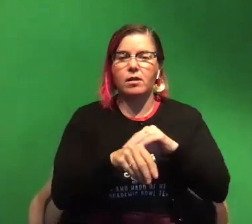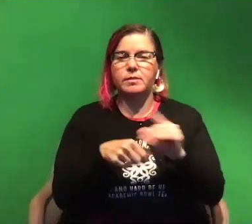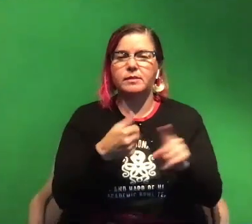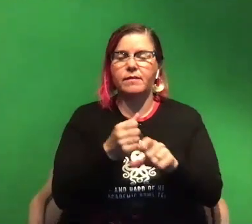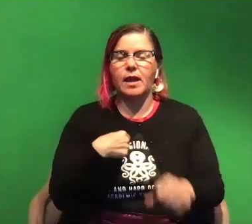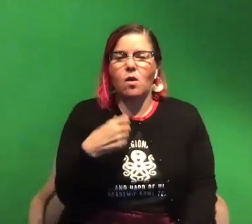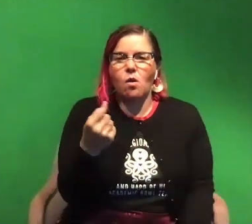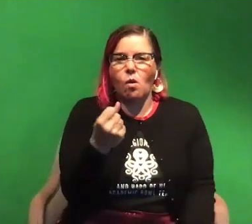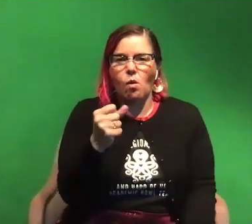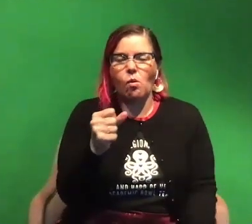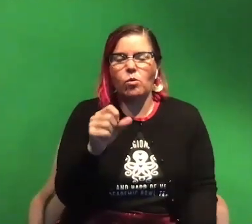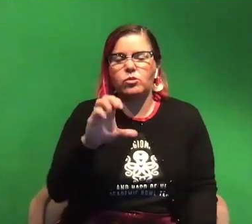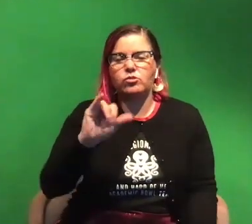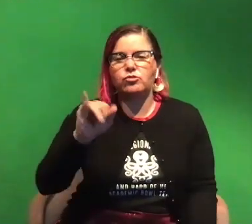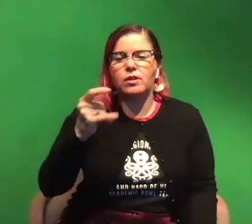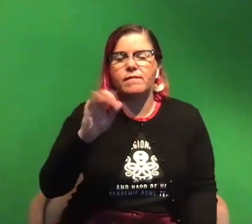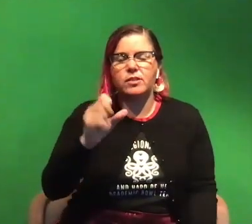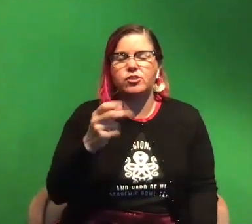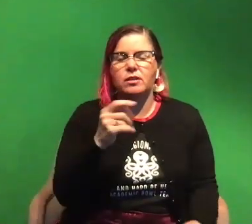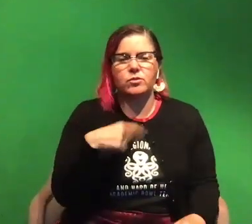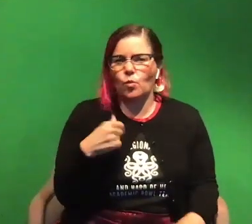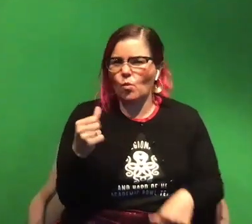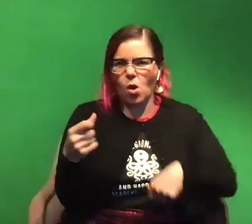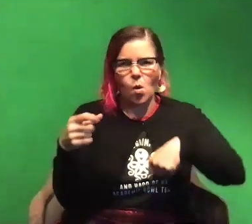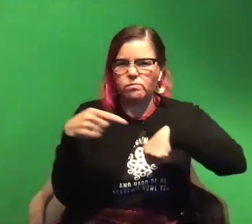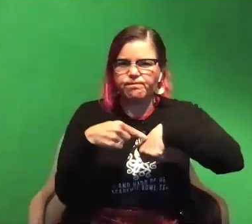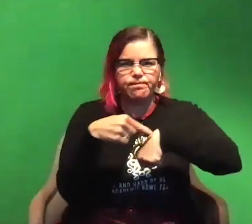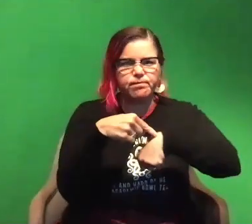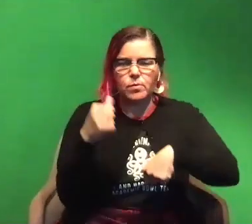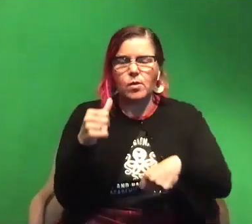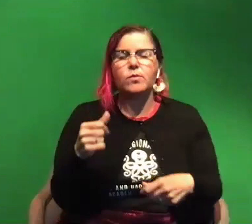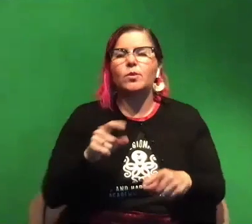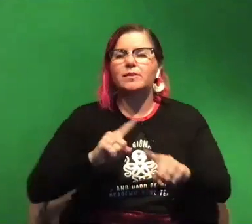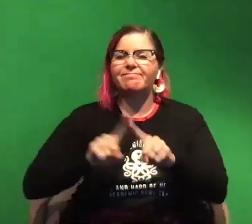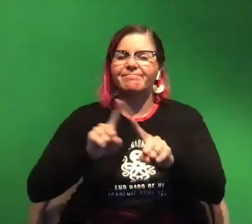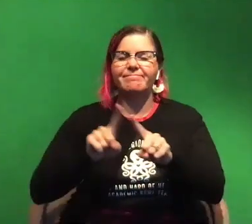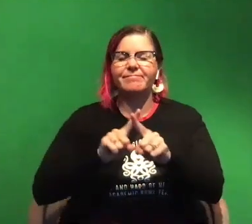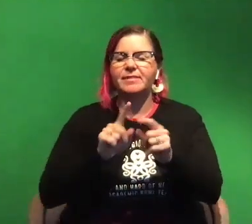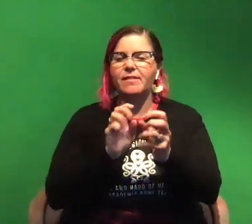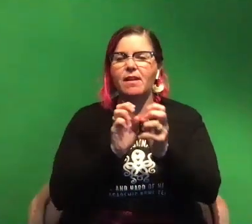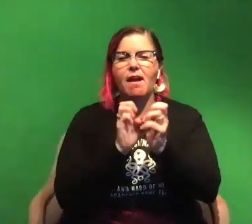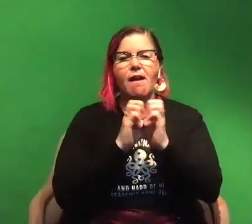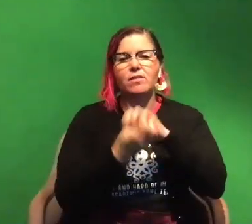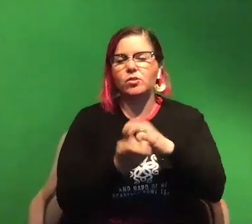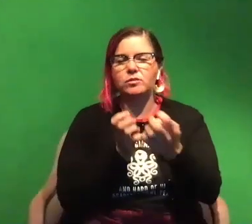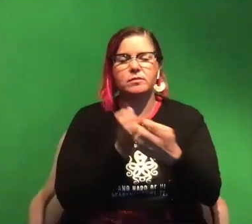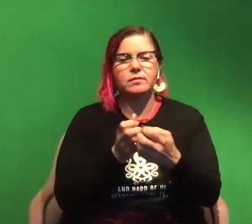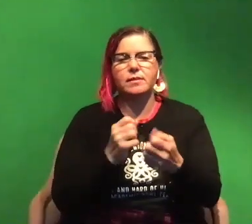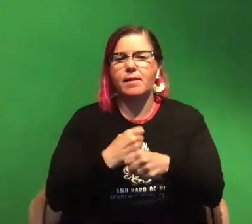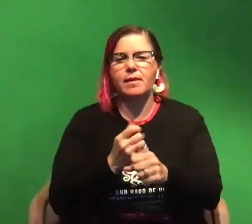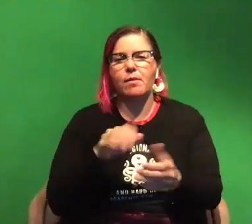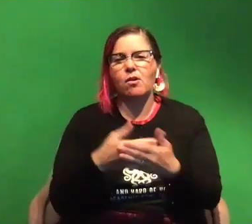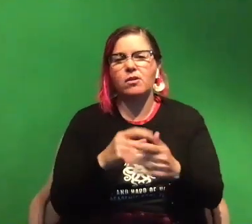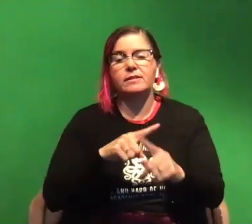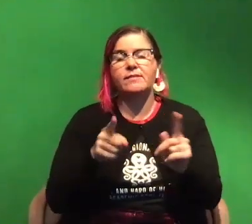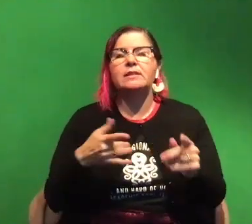to jellyfish tentacles and they don't get stung by them. So there's just a wide variety of evolution with these cephalopods, making them very different. But I would say,